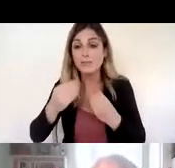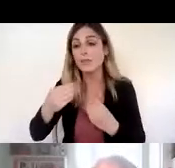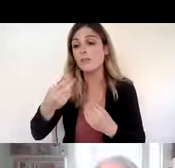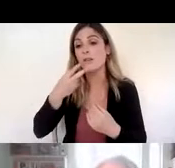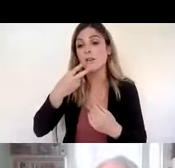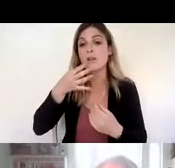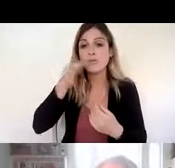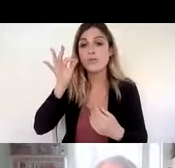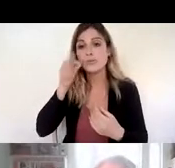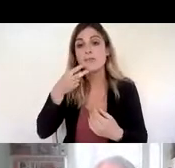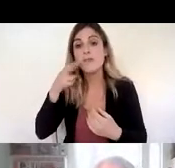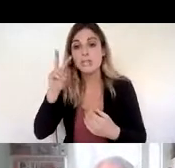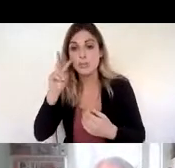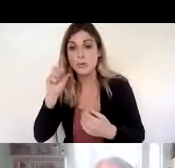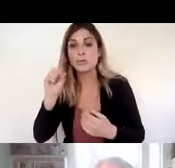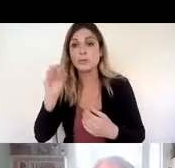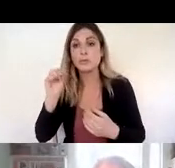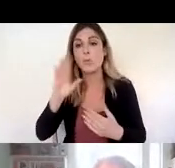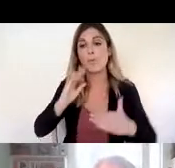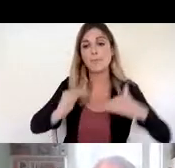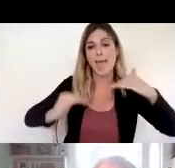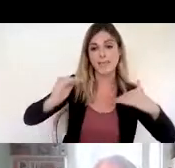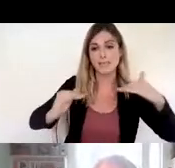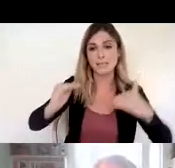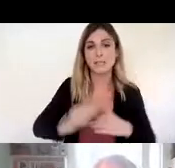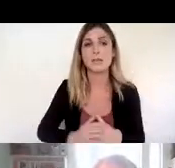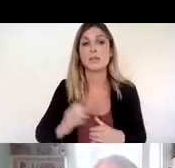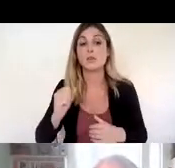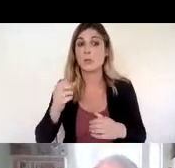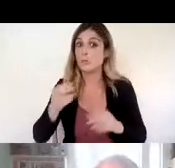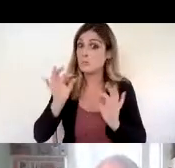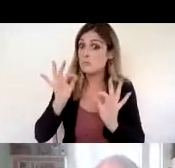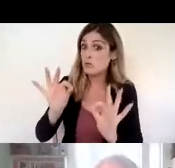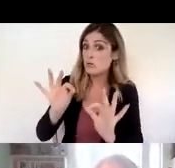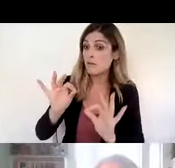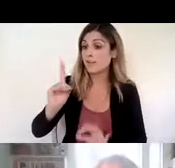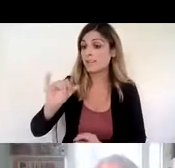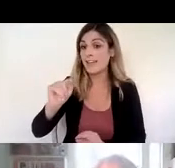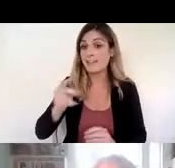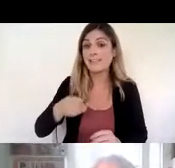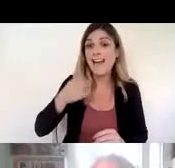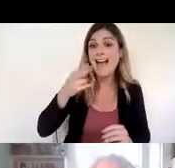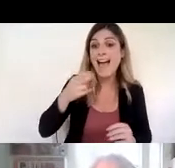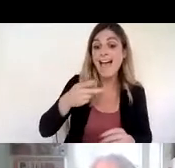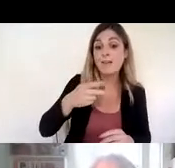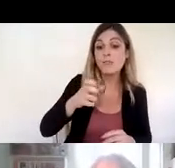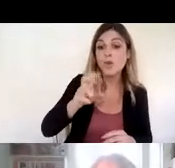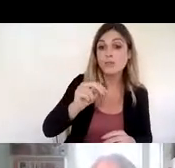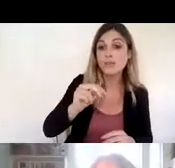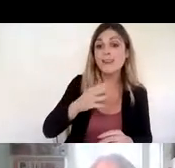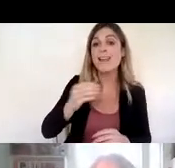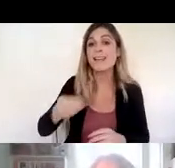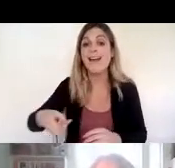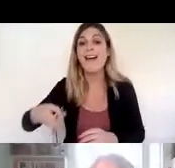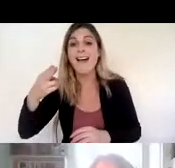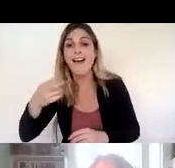thought now is that the ideal diet for bone health is one that is high in protein and high in fruits and vegetables. You get the benefit of